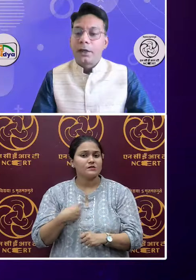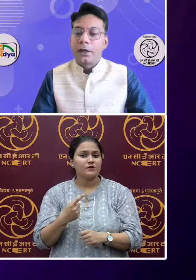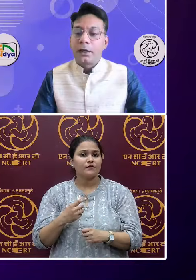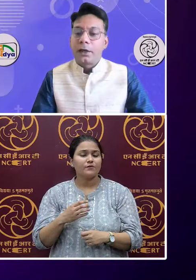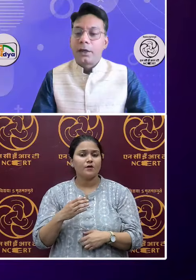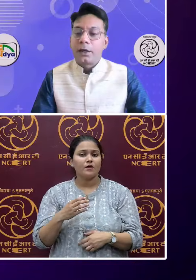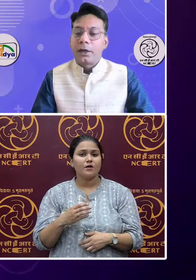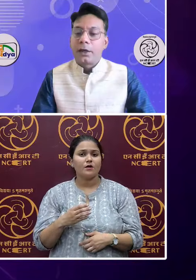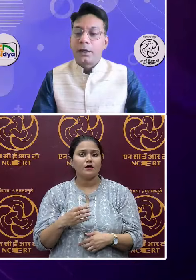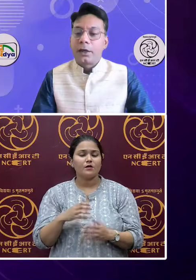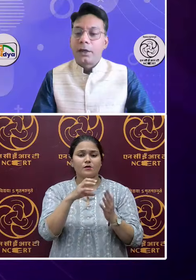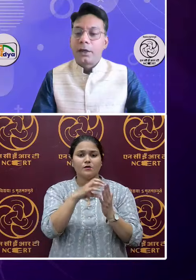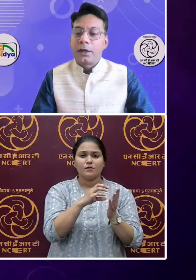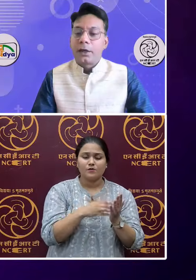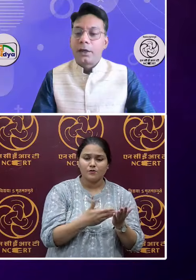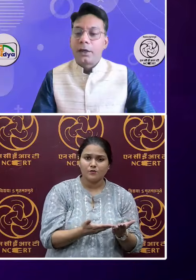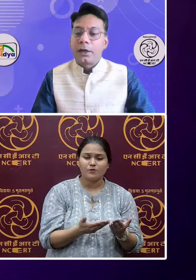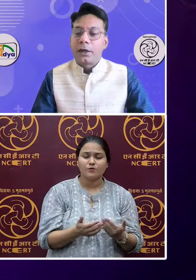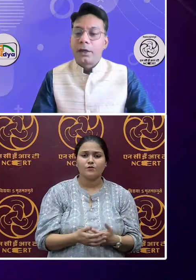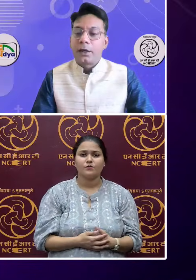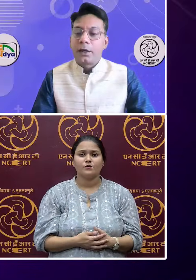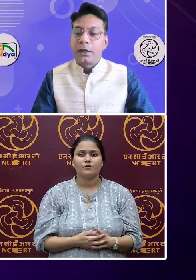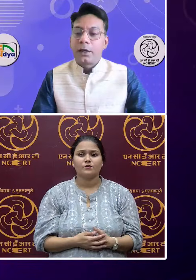using management system or